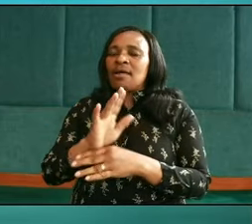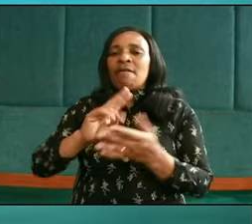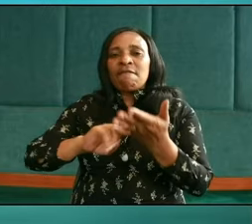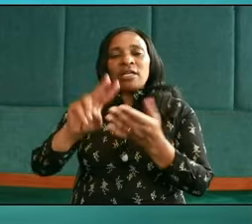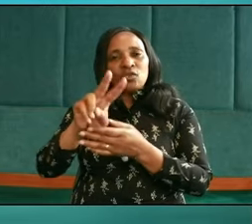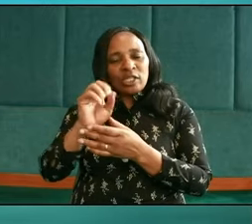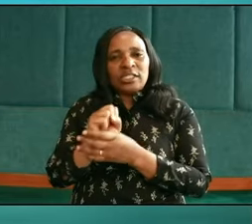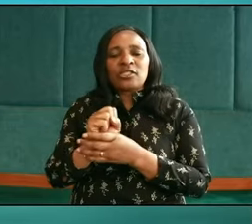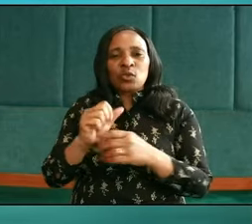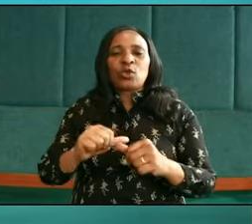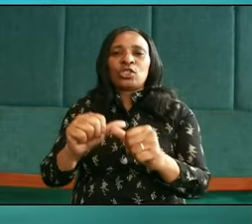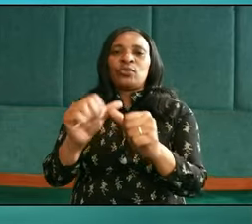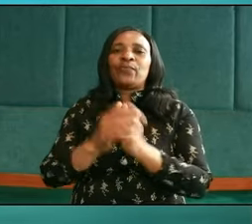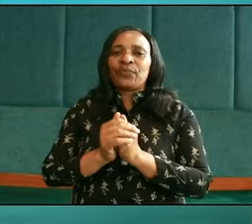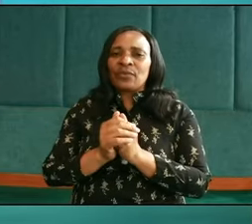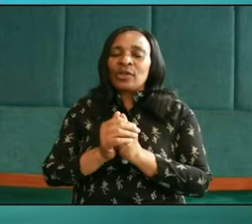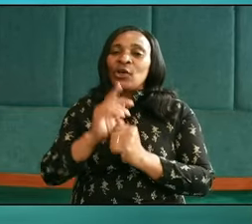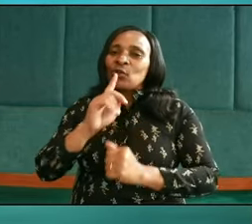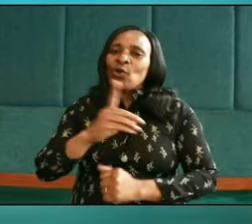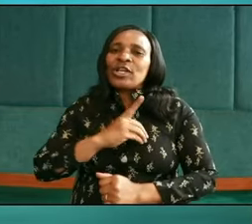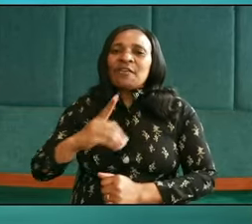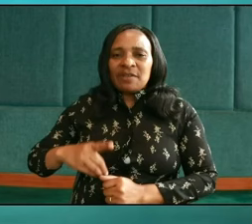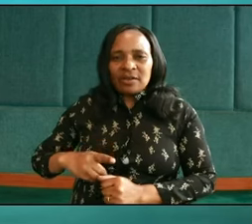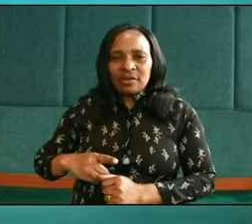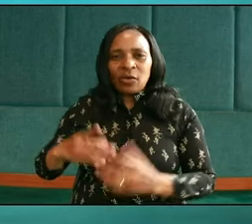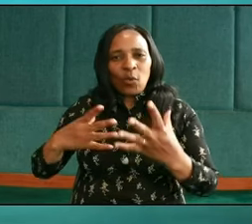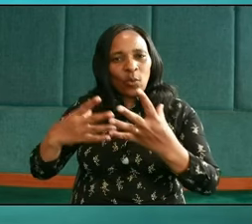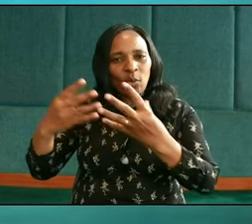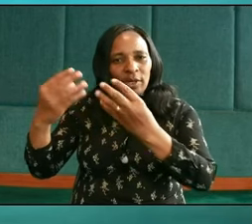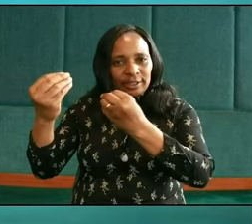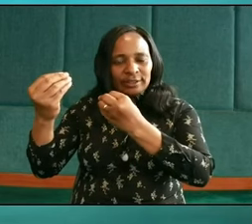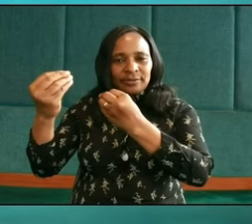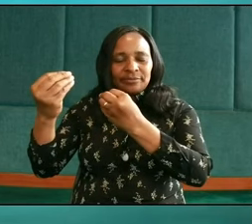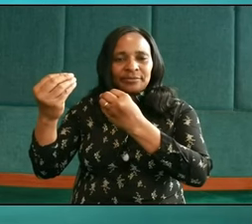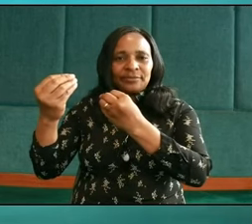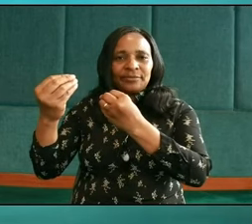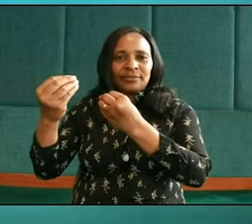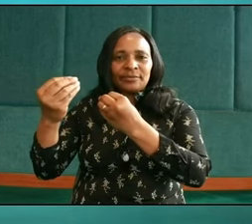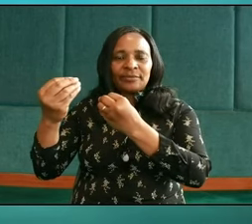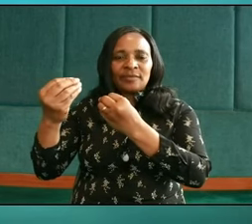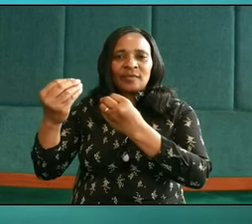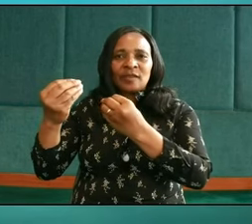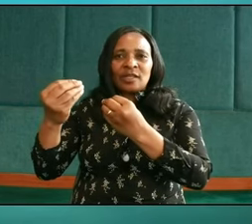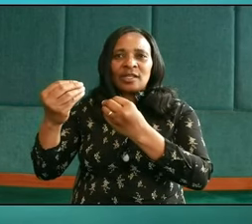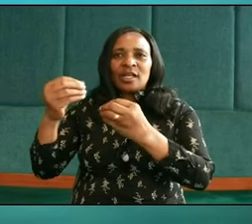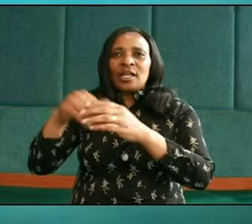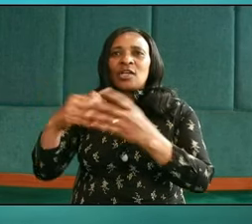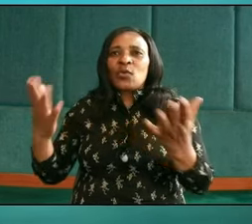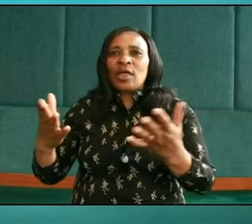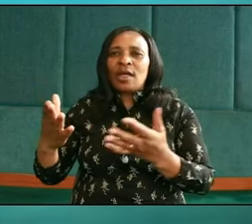20, we continue. So David went to Baal